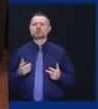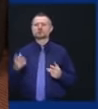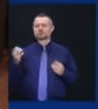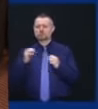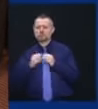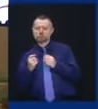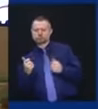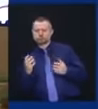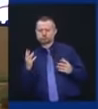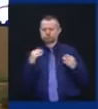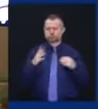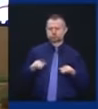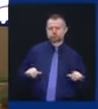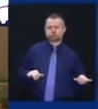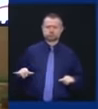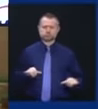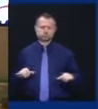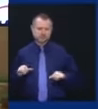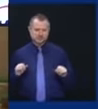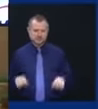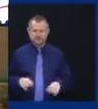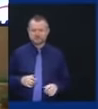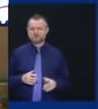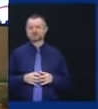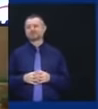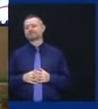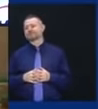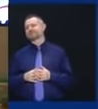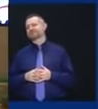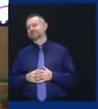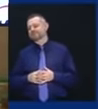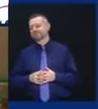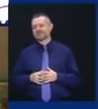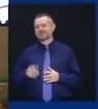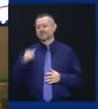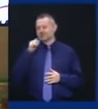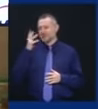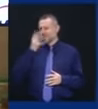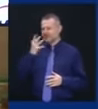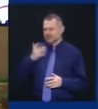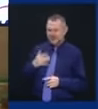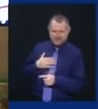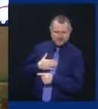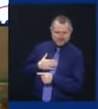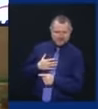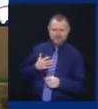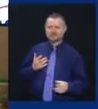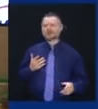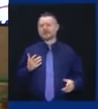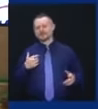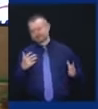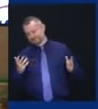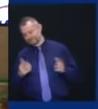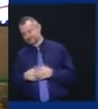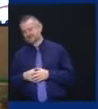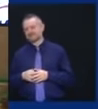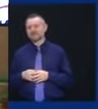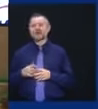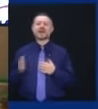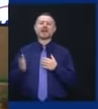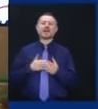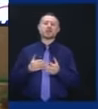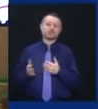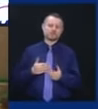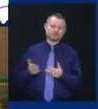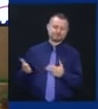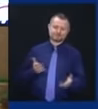age. No, I'm not right. He doesn't look happy. So the Reverend Sharpton